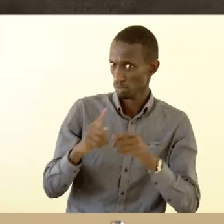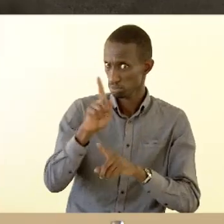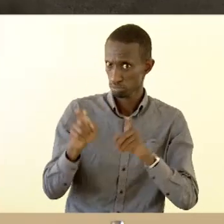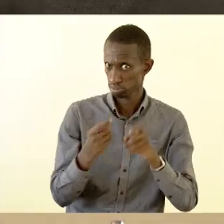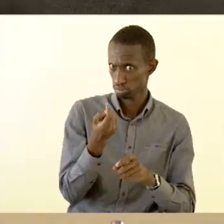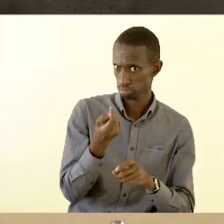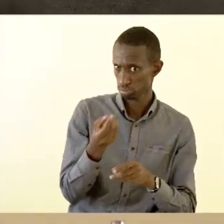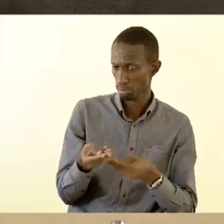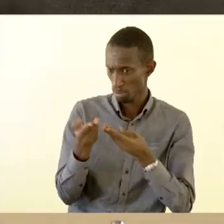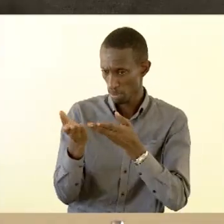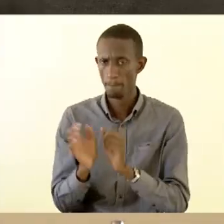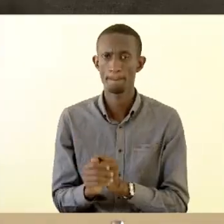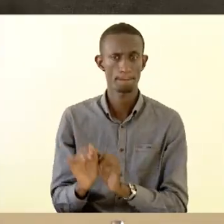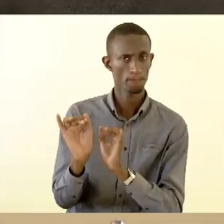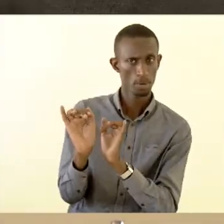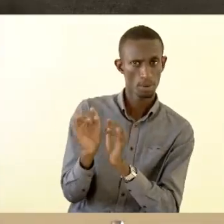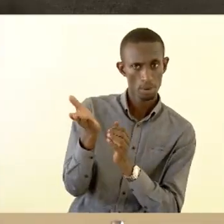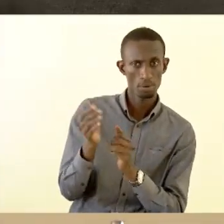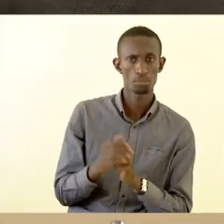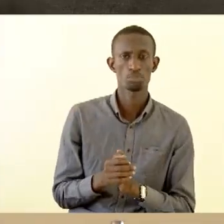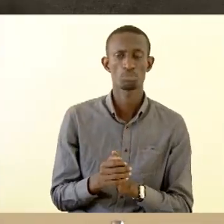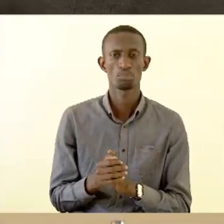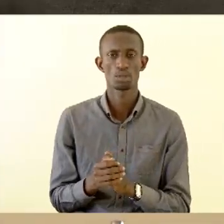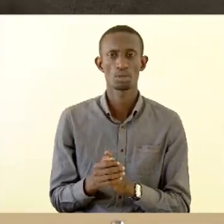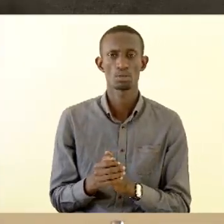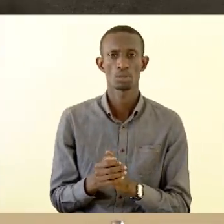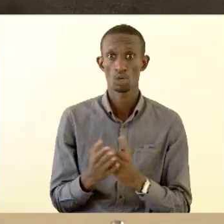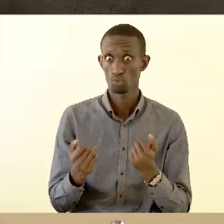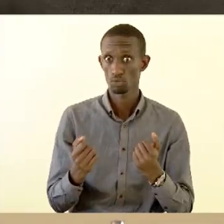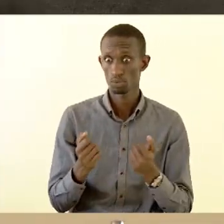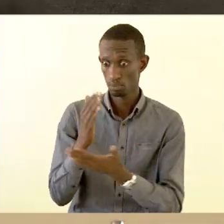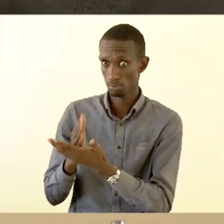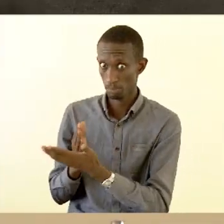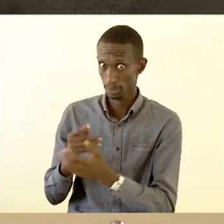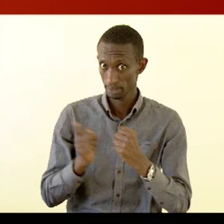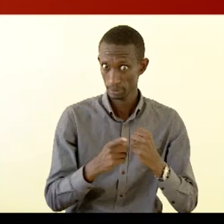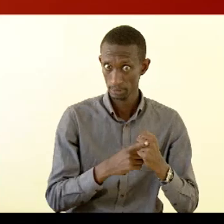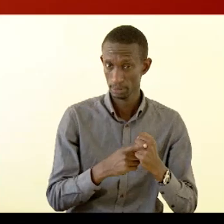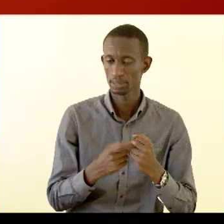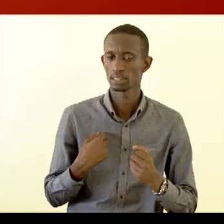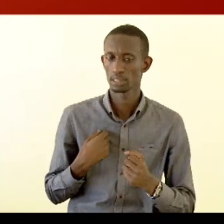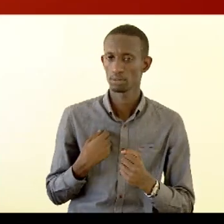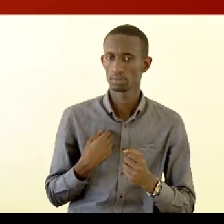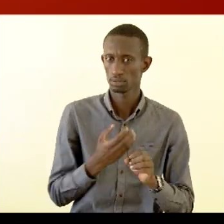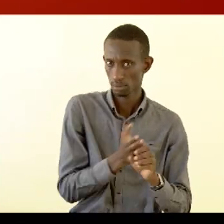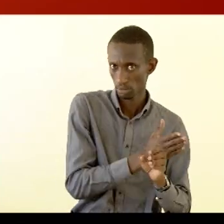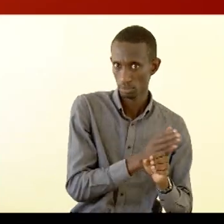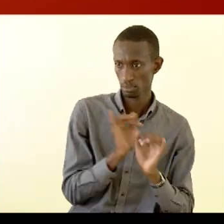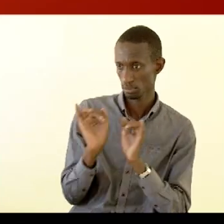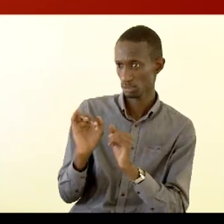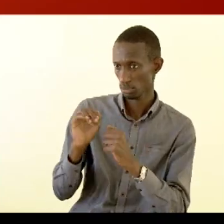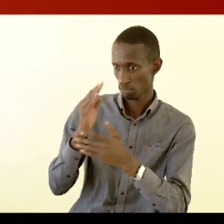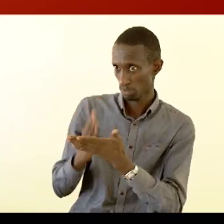questions on each part, as we will have 6 parts in this exercise, and each part will have some